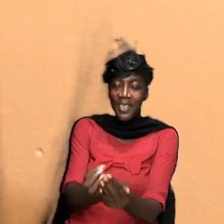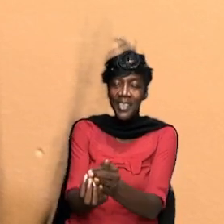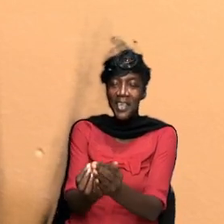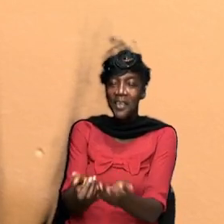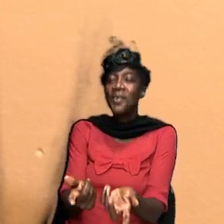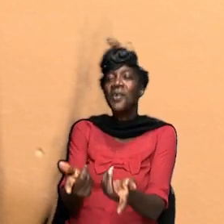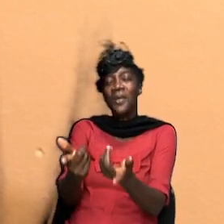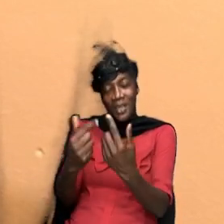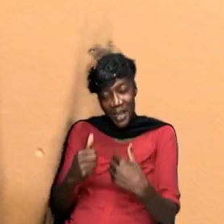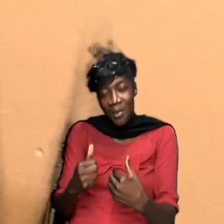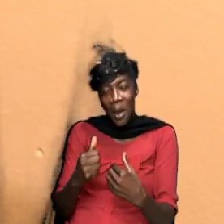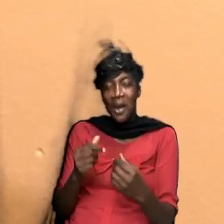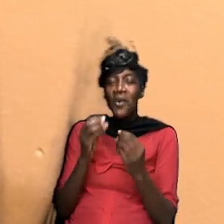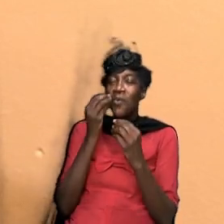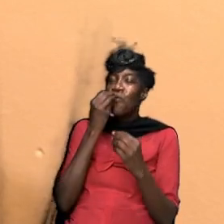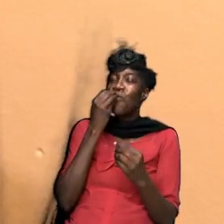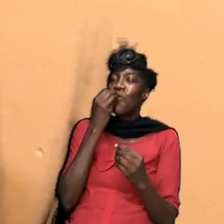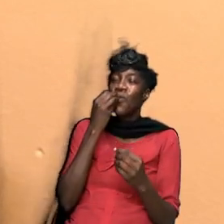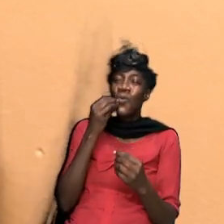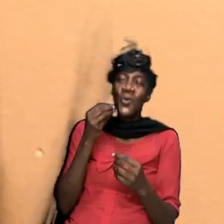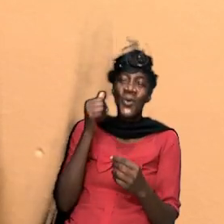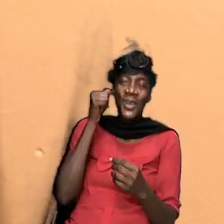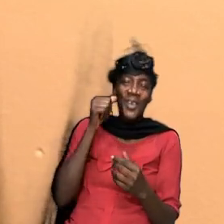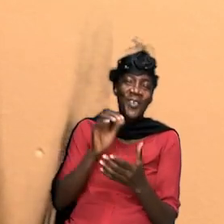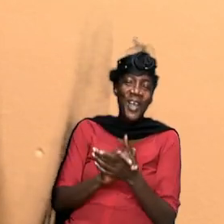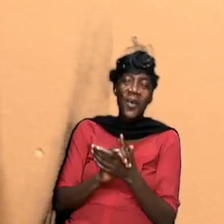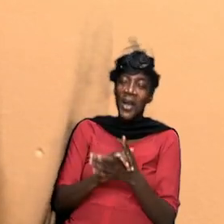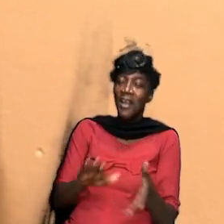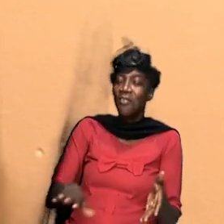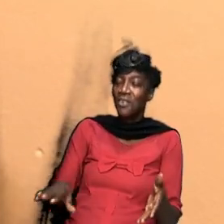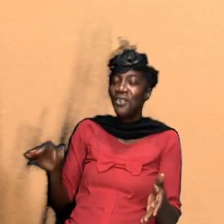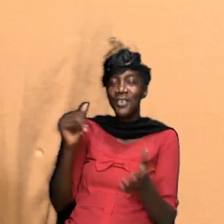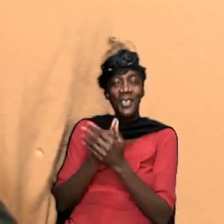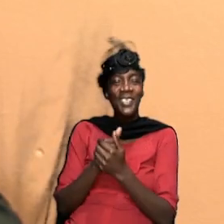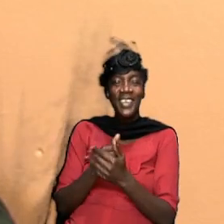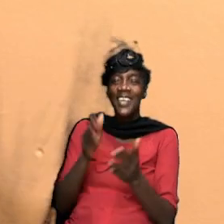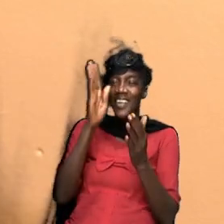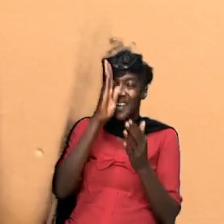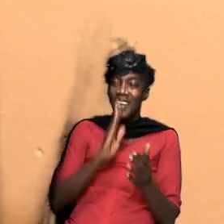take back food for your wife. God bless you in the name of